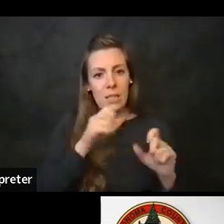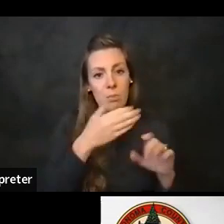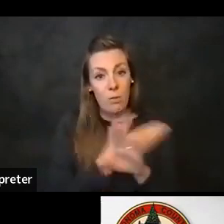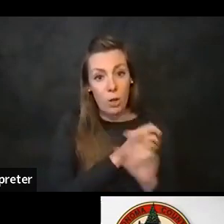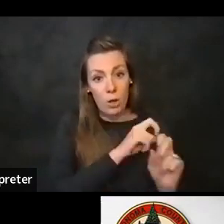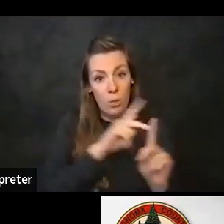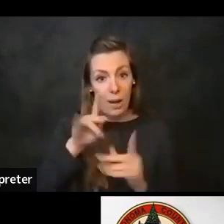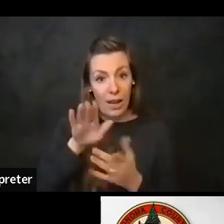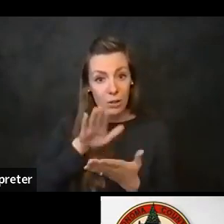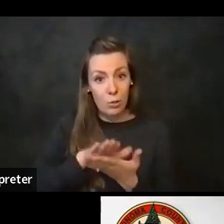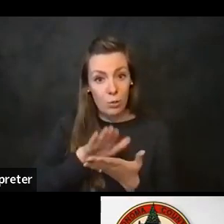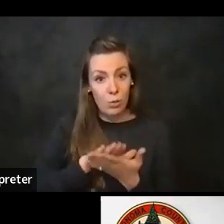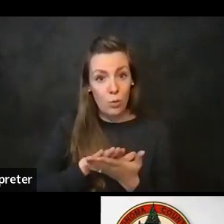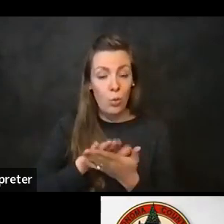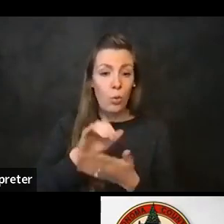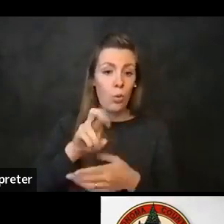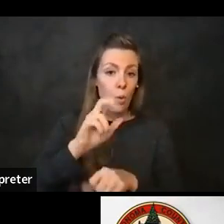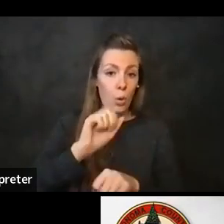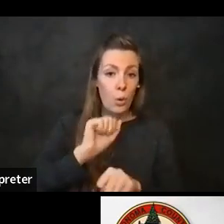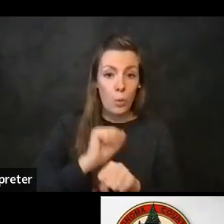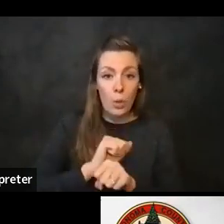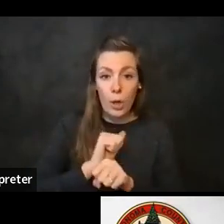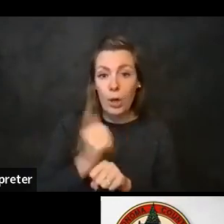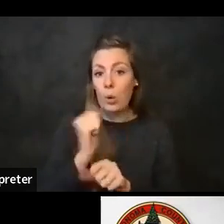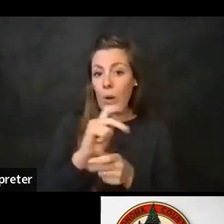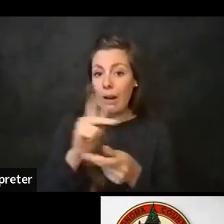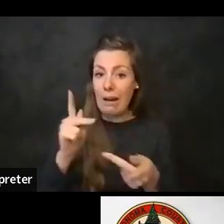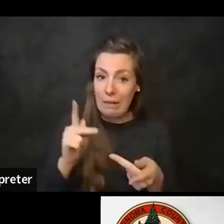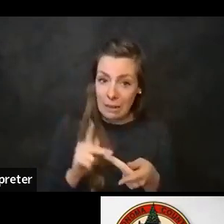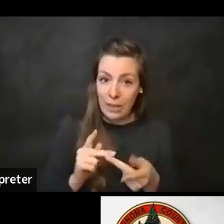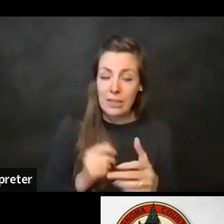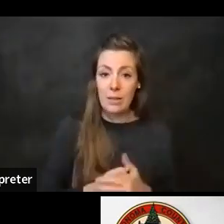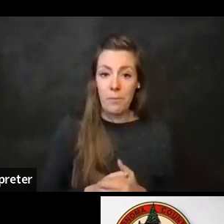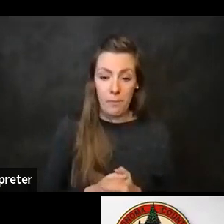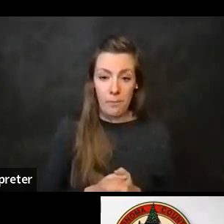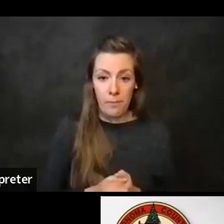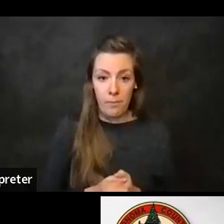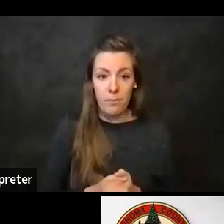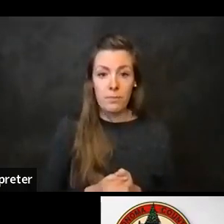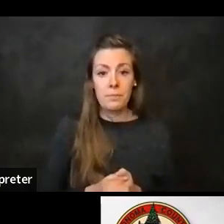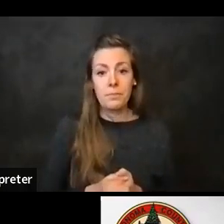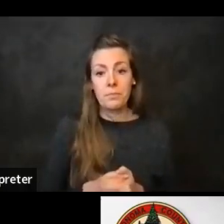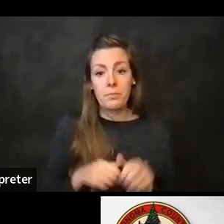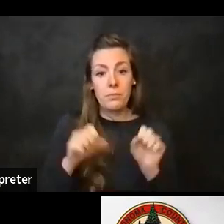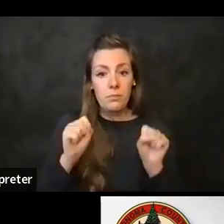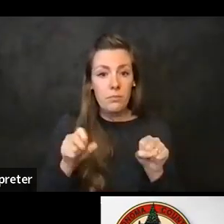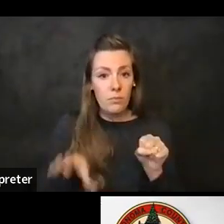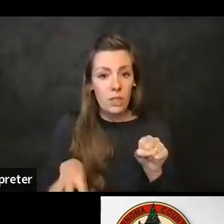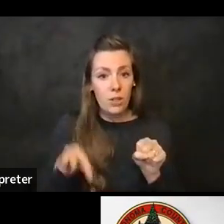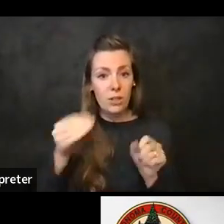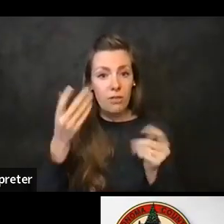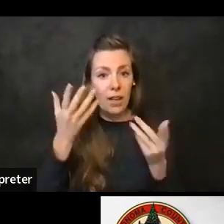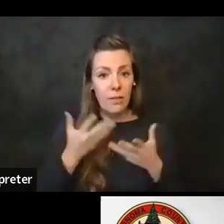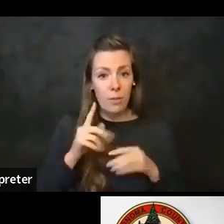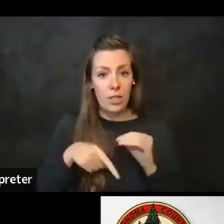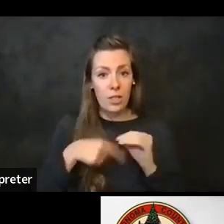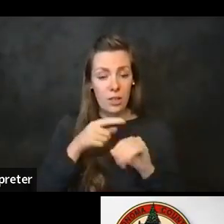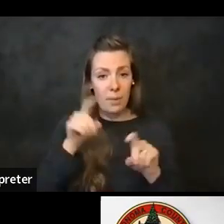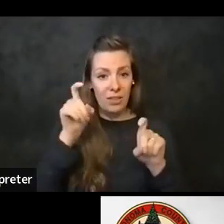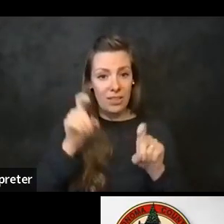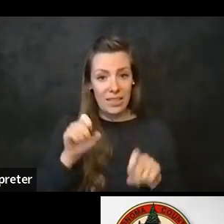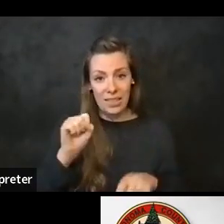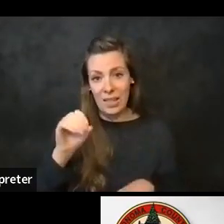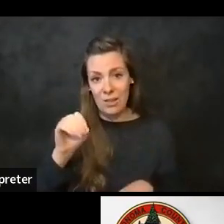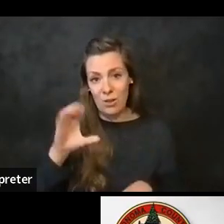school or work or any place where you can expose others. You can find information about testing opportunities at